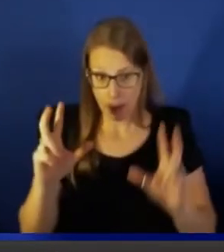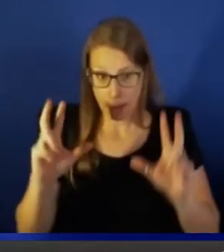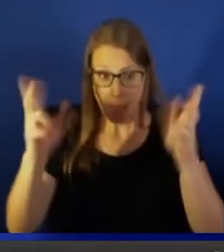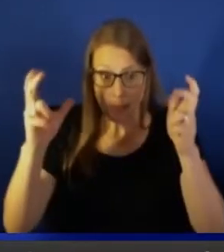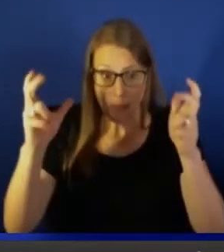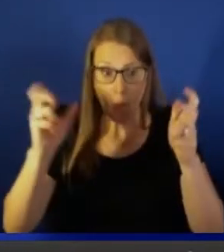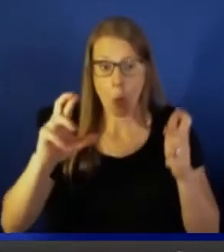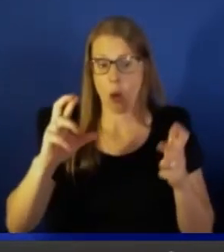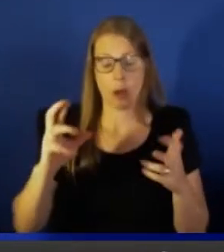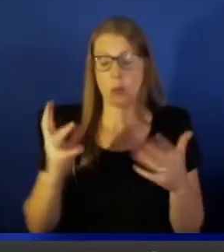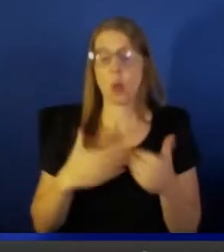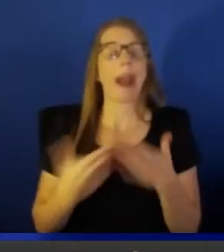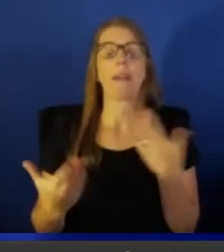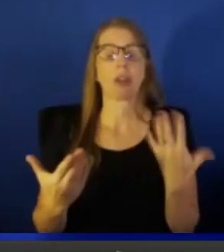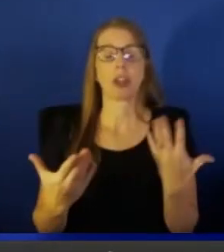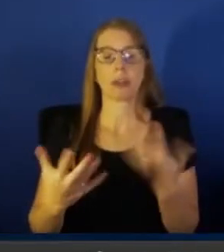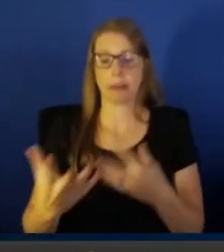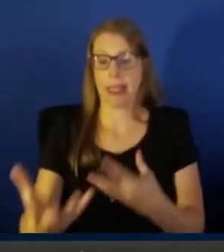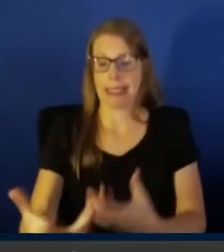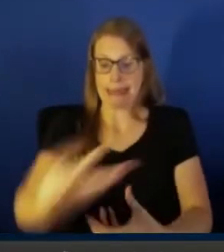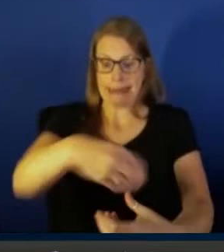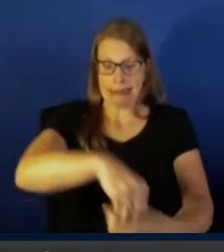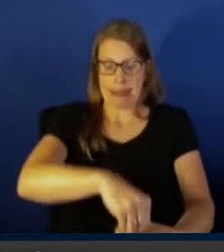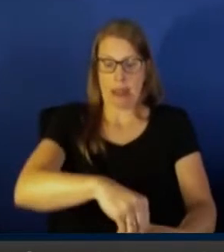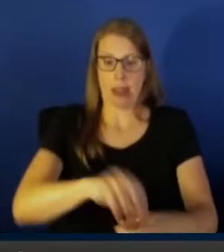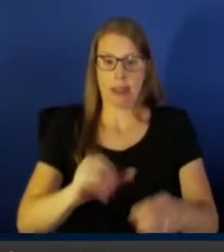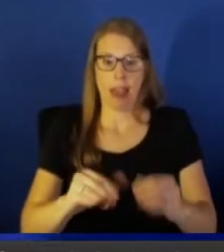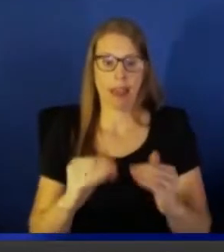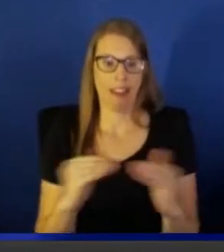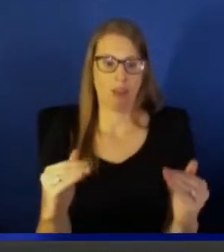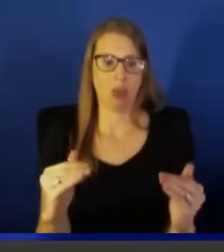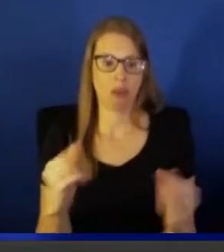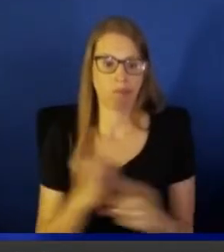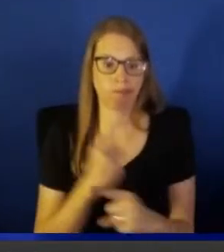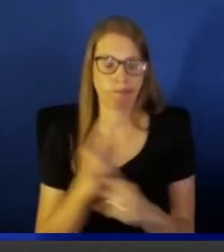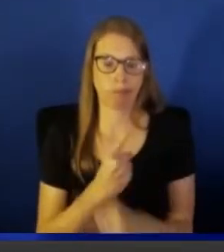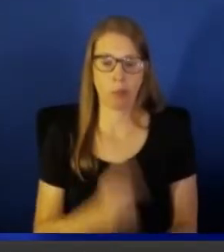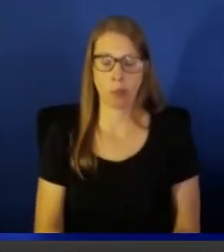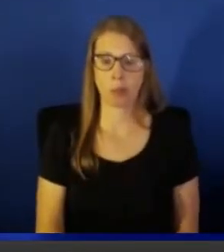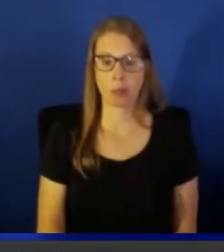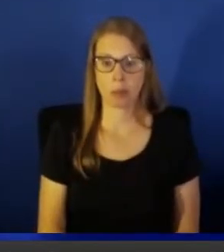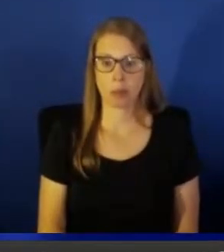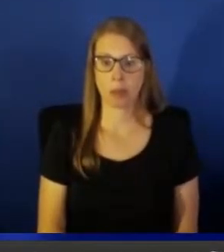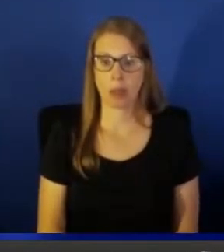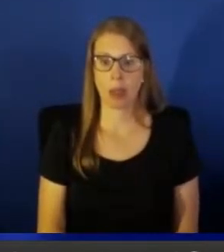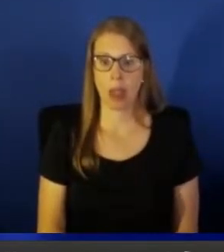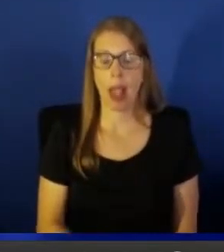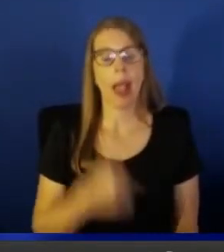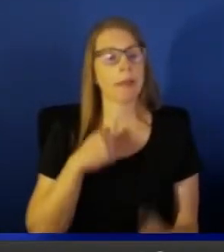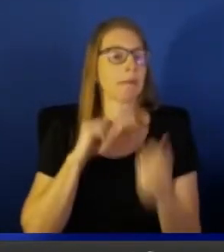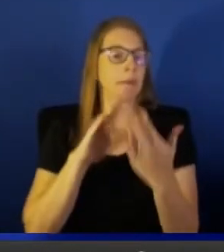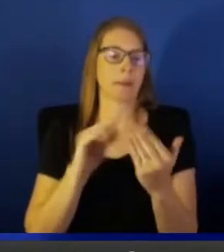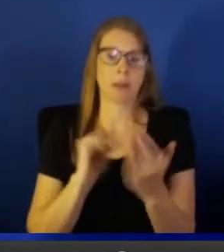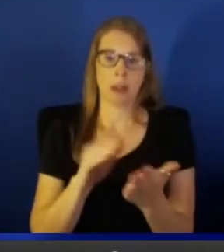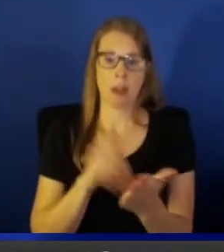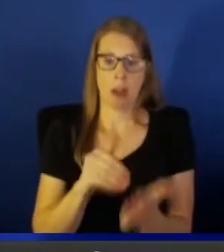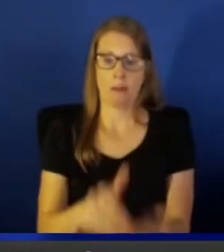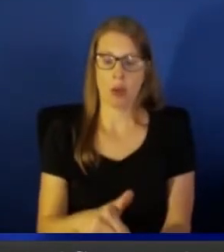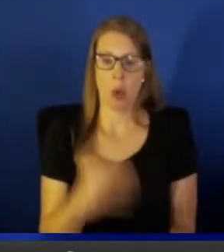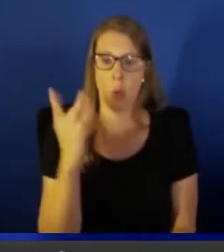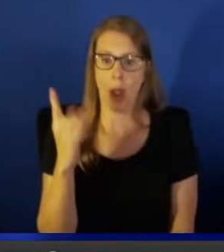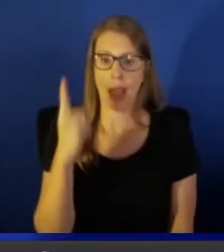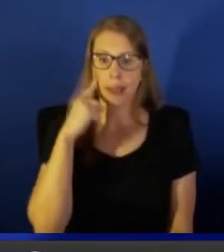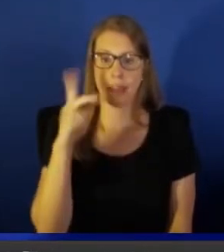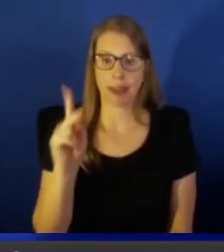gives them that level of engagement? Yeah, engaging them at the moment. Our goal is to actually bring it down. And I will bring this point up, and I say it all the time, as to why I think Kansas City